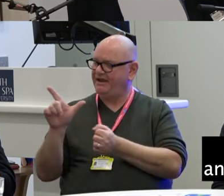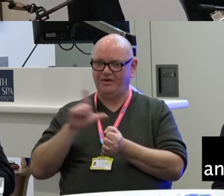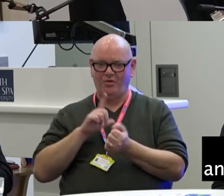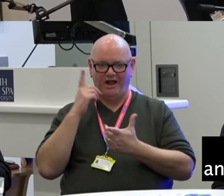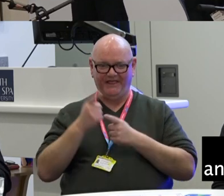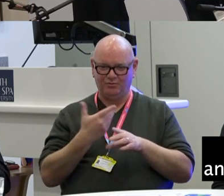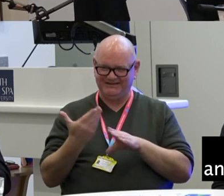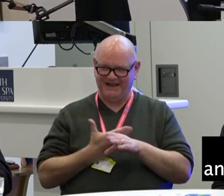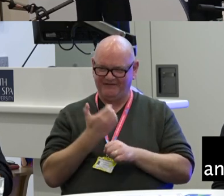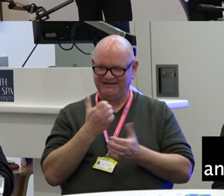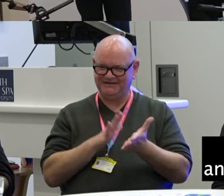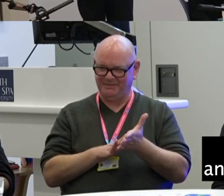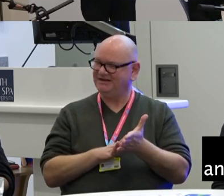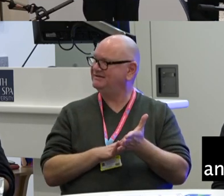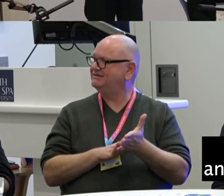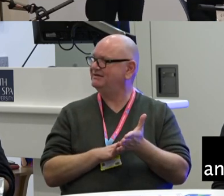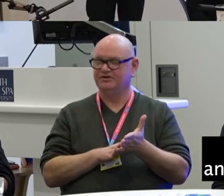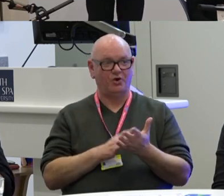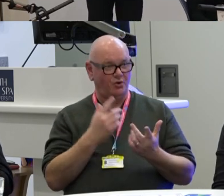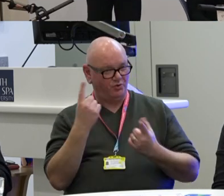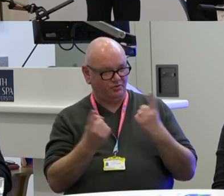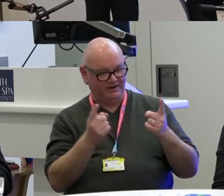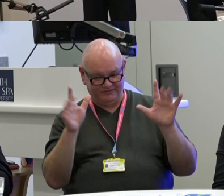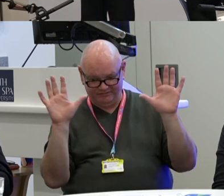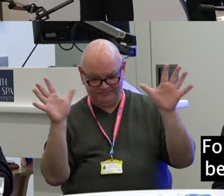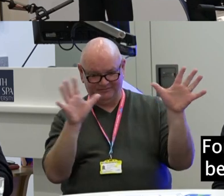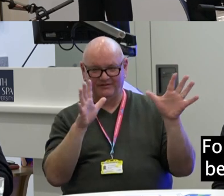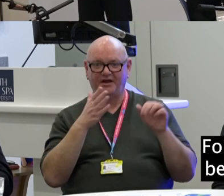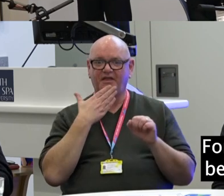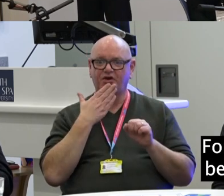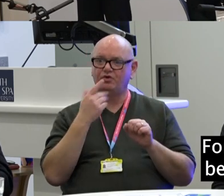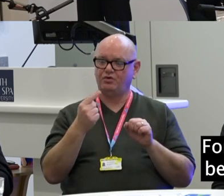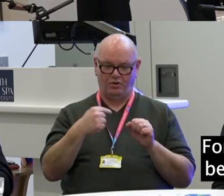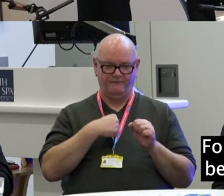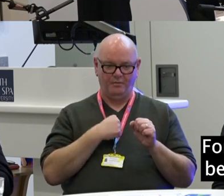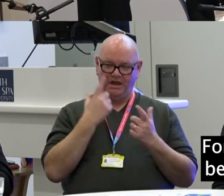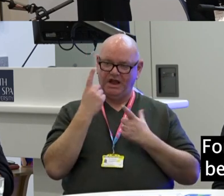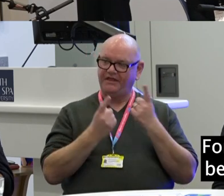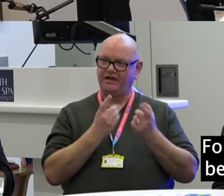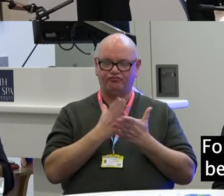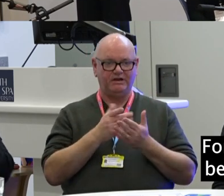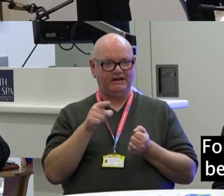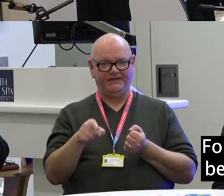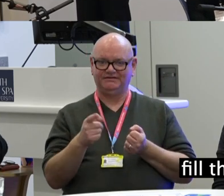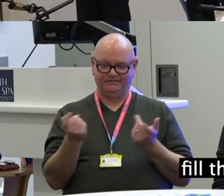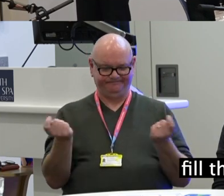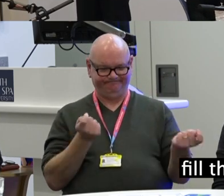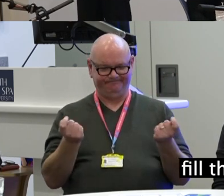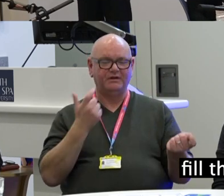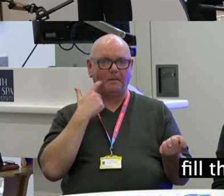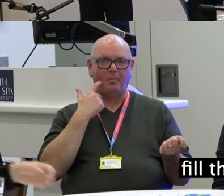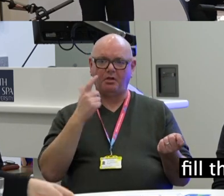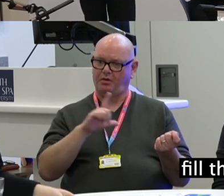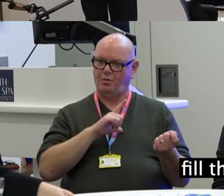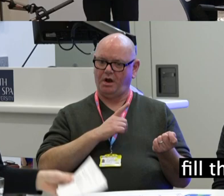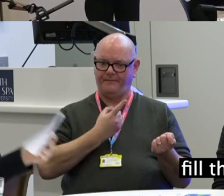so you are awesome, and you are also awesome. I thank you so much. For me, this was really easy because I really just had to fill